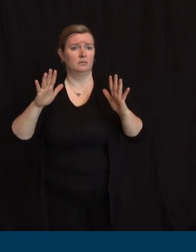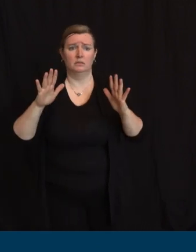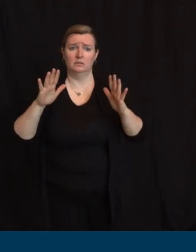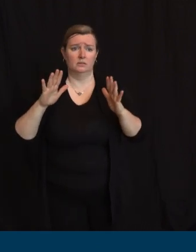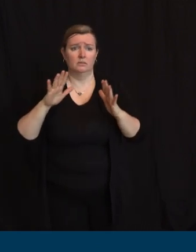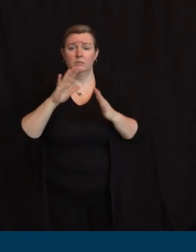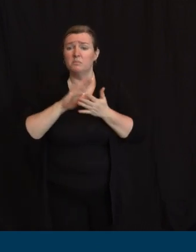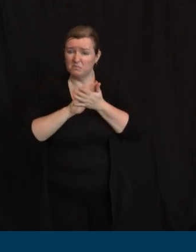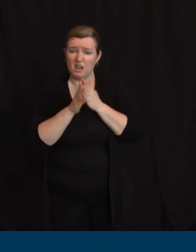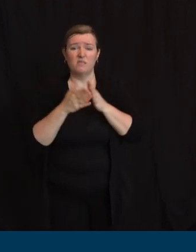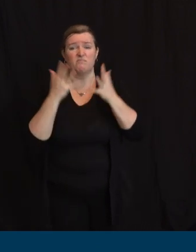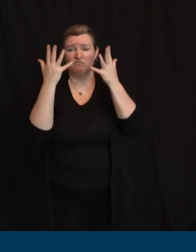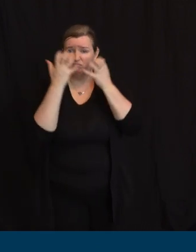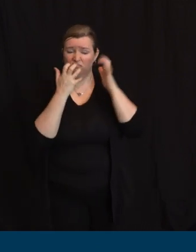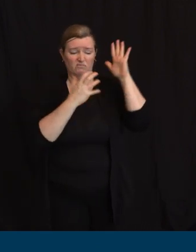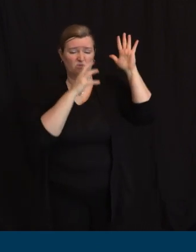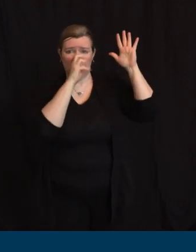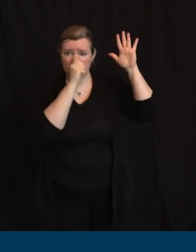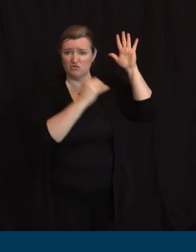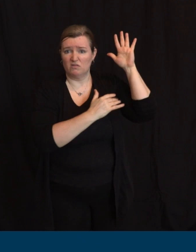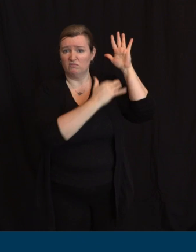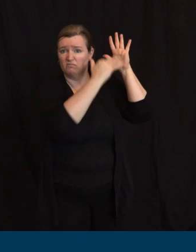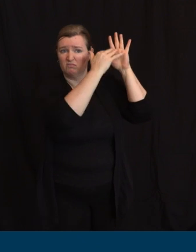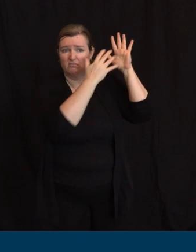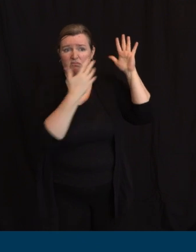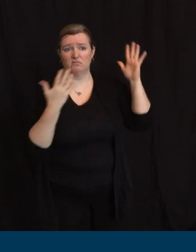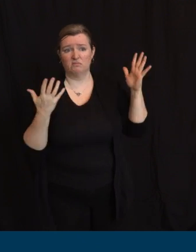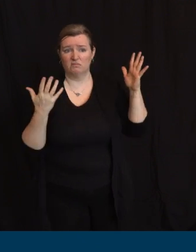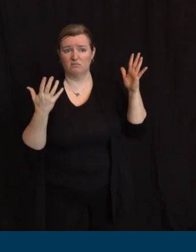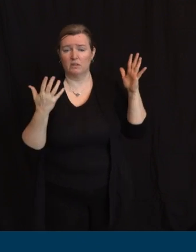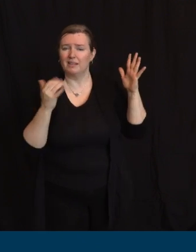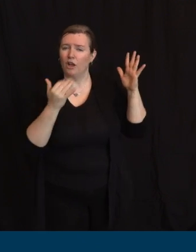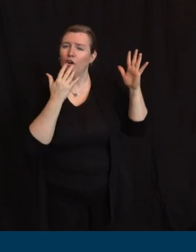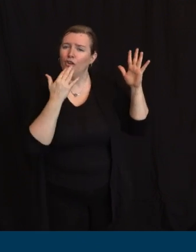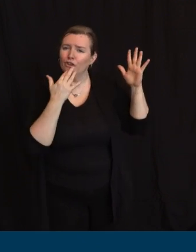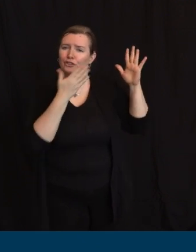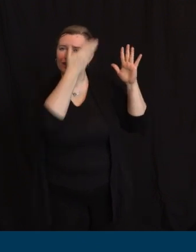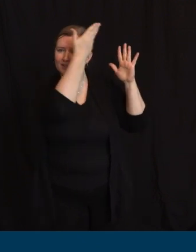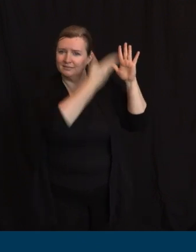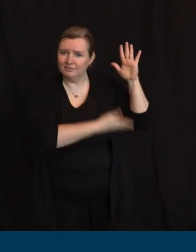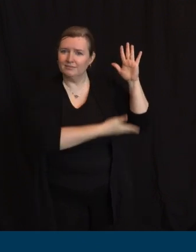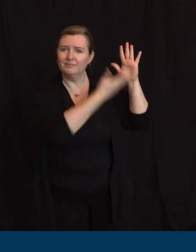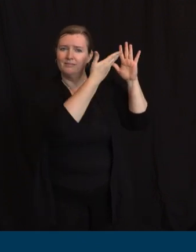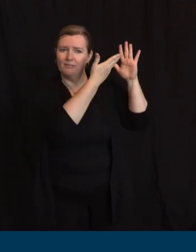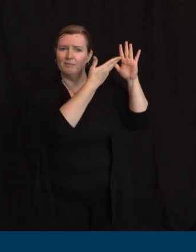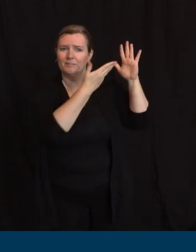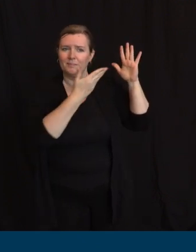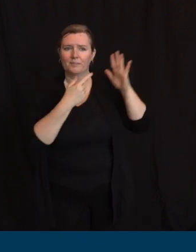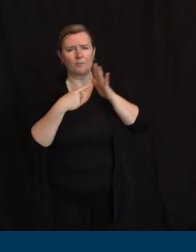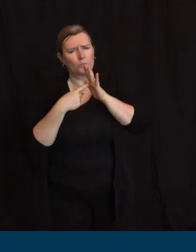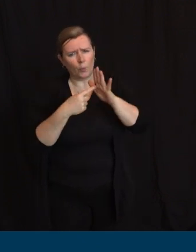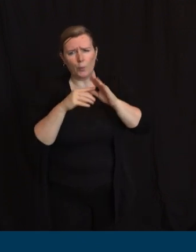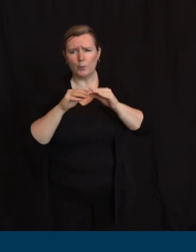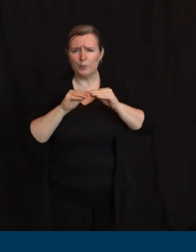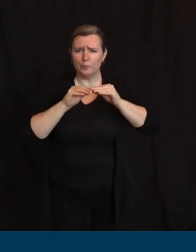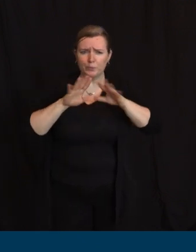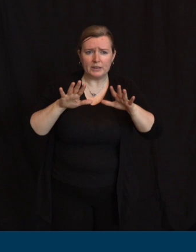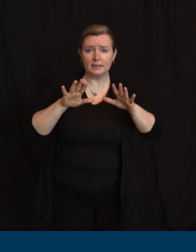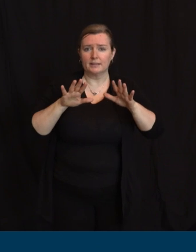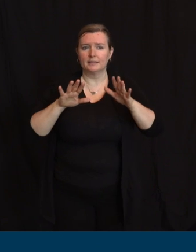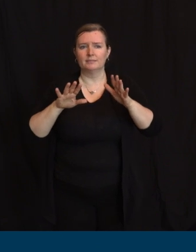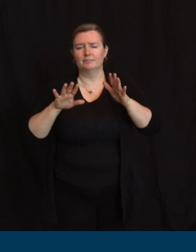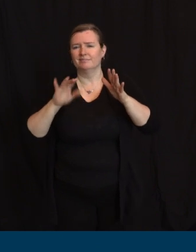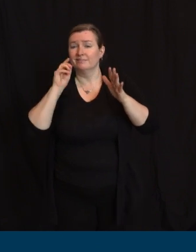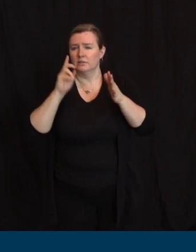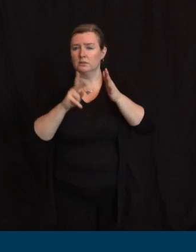orange and, please God, not again to red. And again, the colors determine how fast the spread is doubling. This is